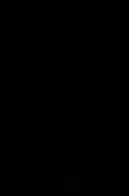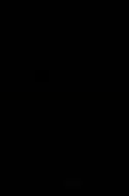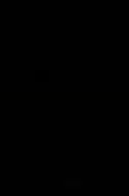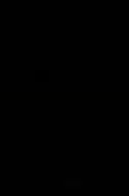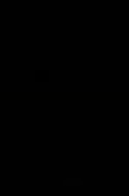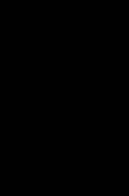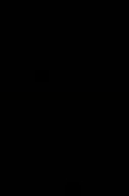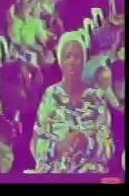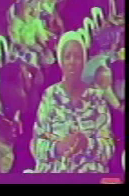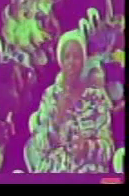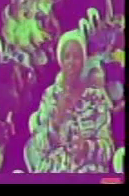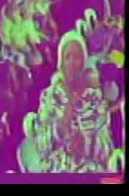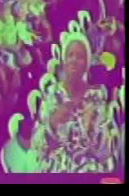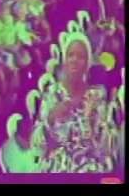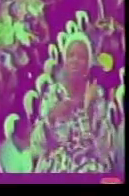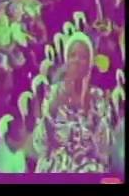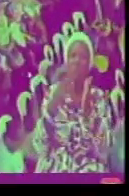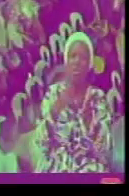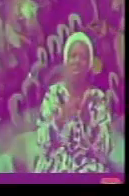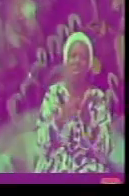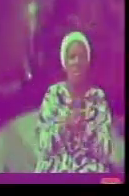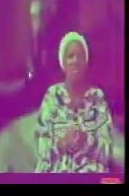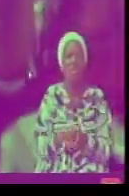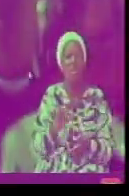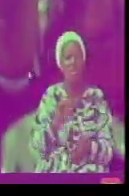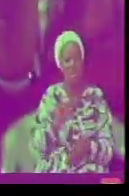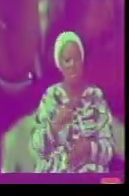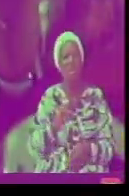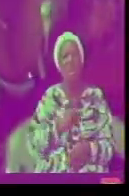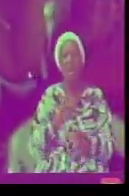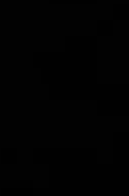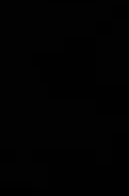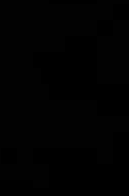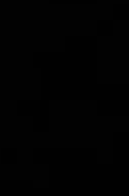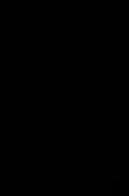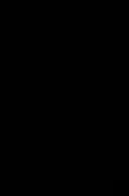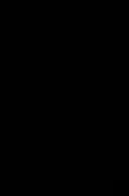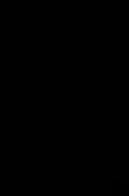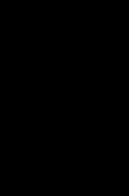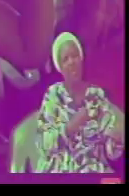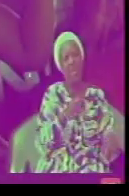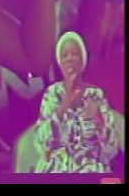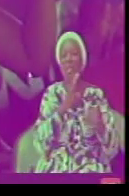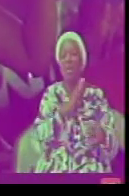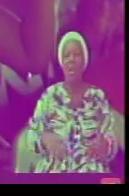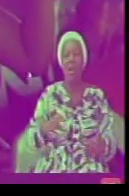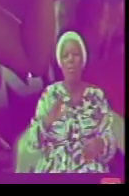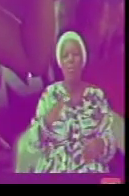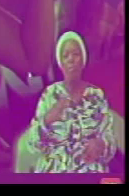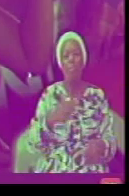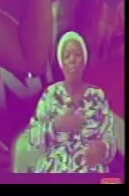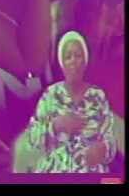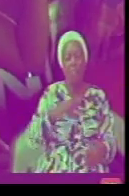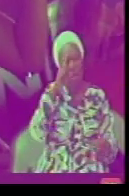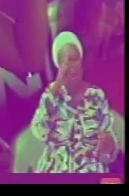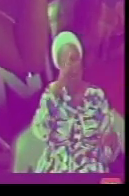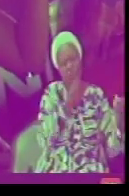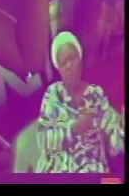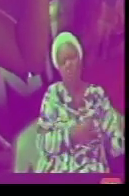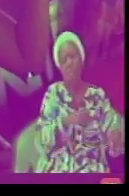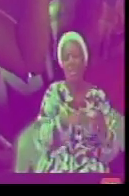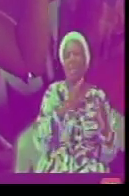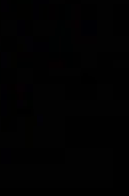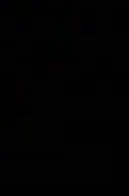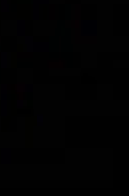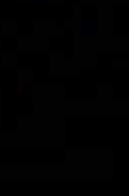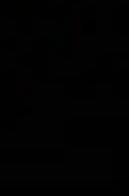hand. And as you do that, you signify that you put your faith in Christ, your